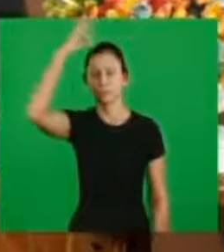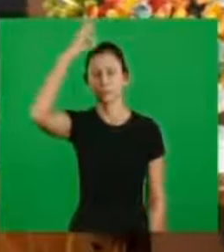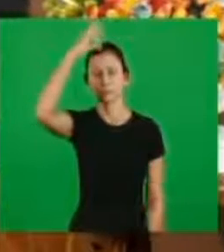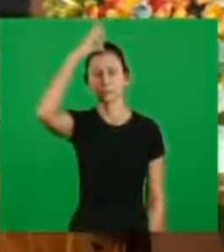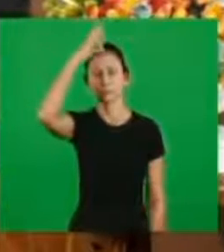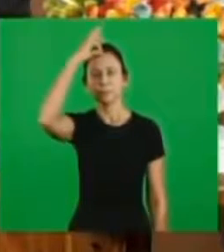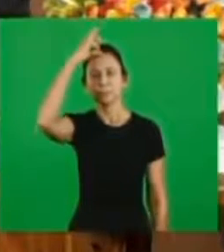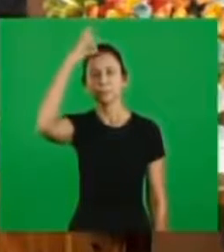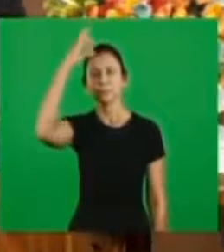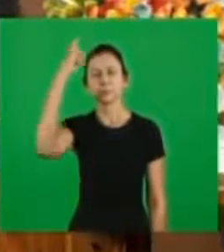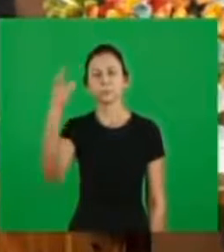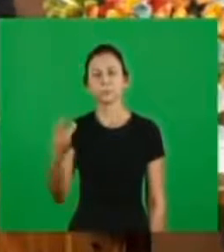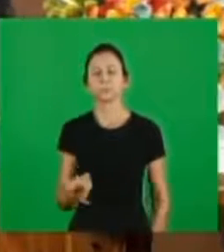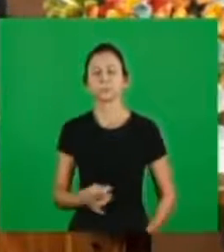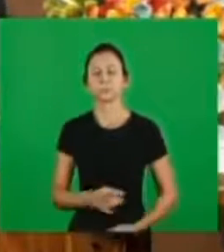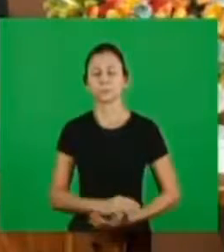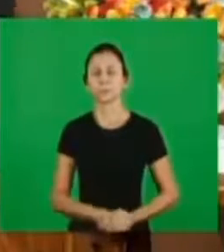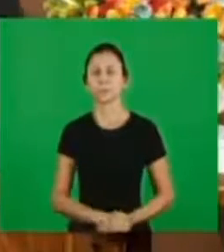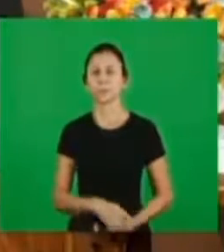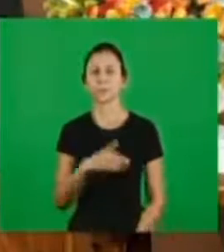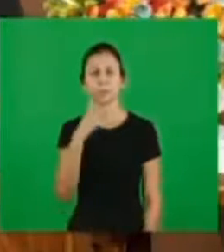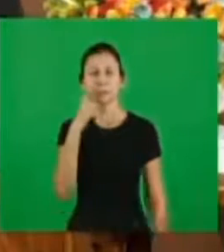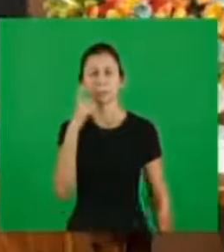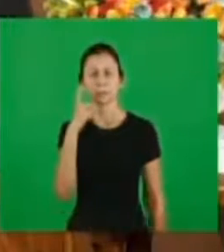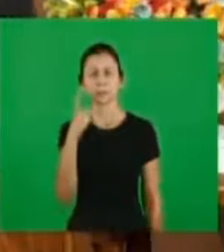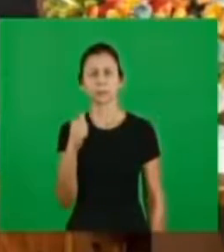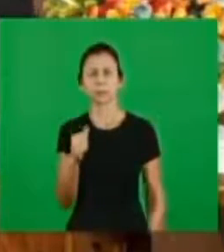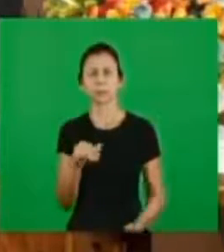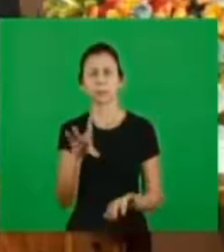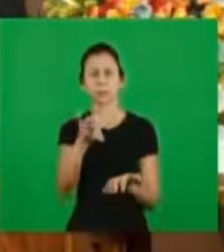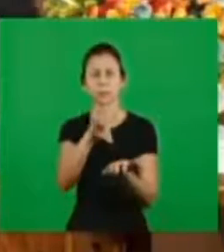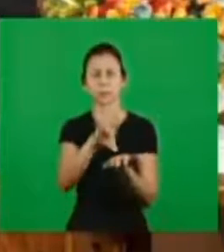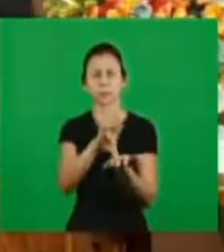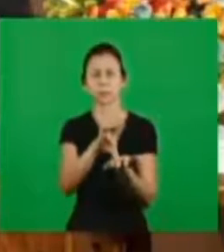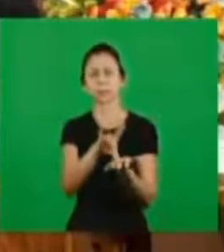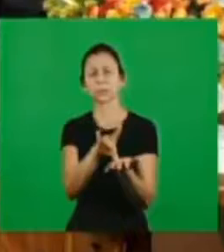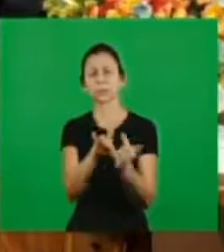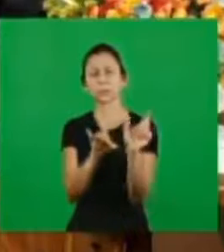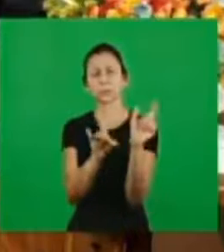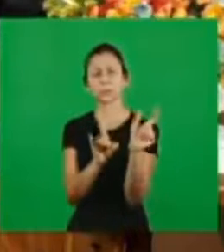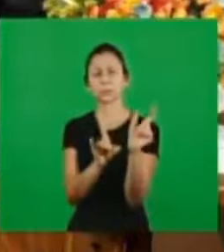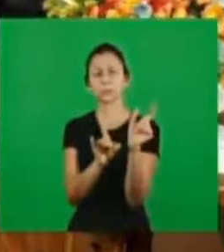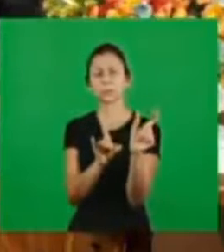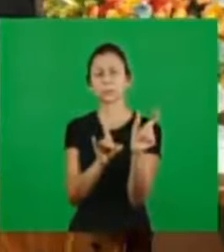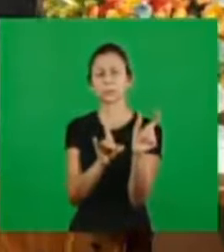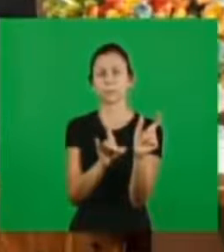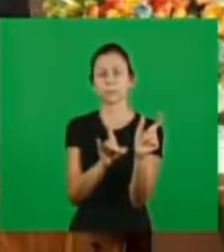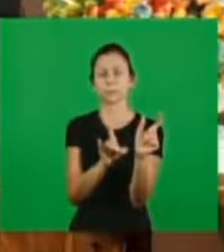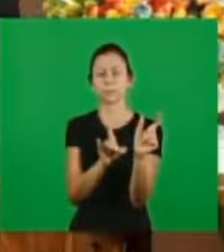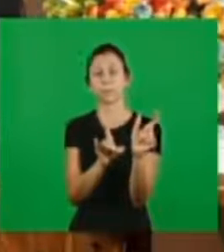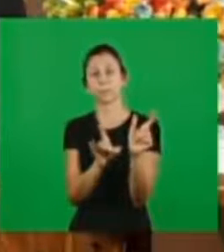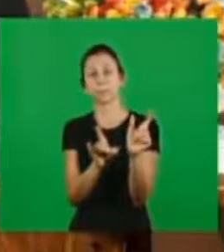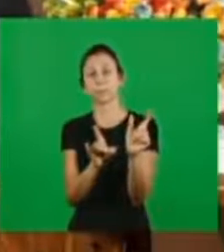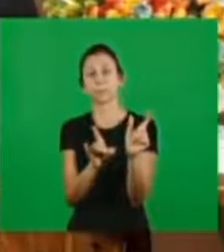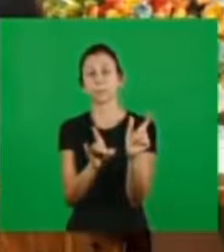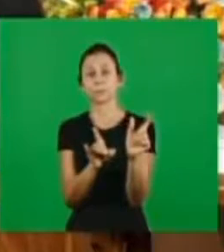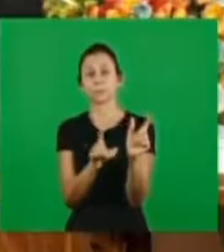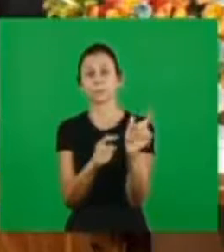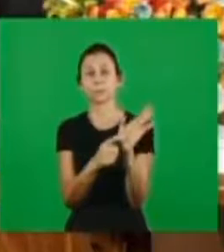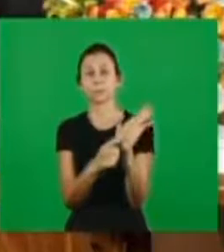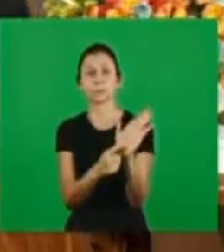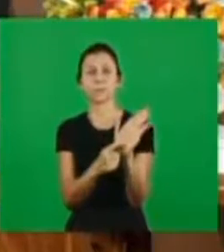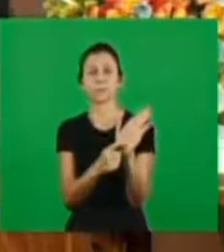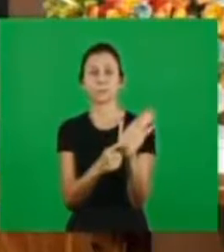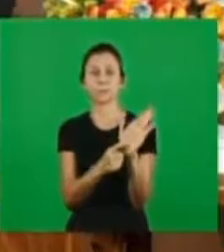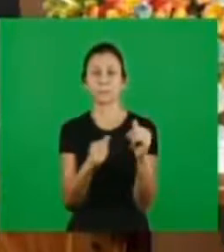word up until this point is very interesting. In the original, the word that